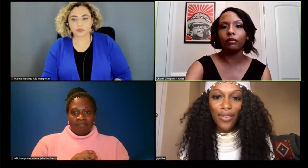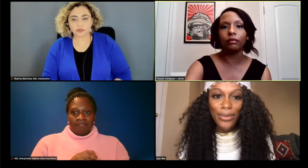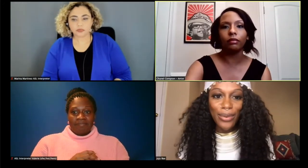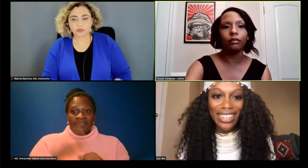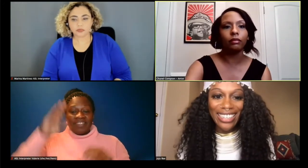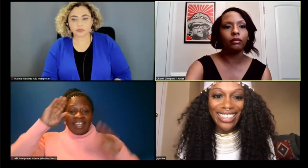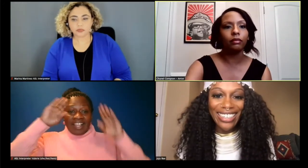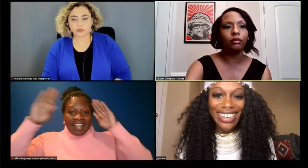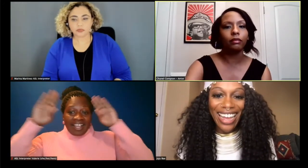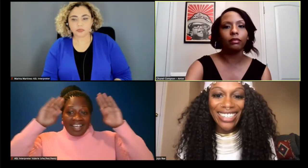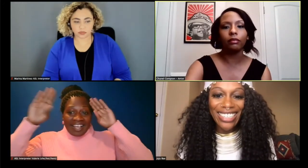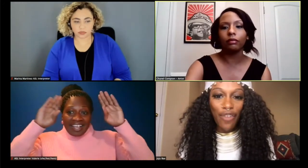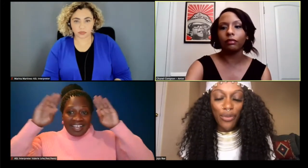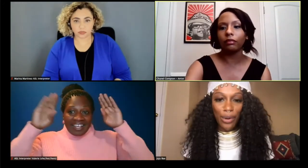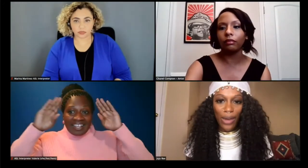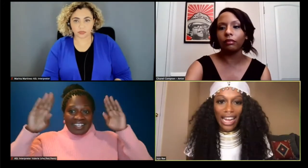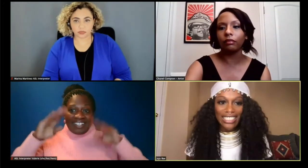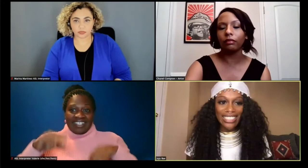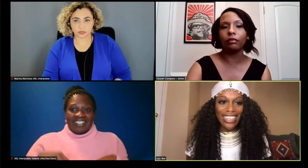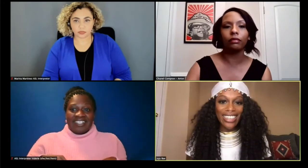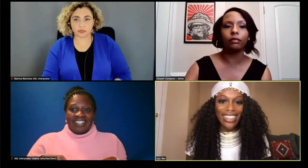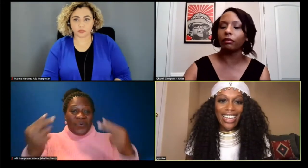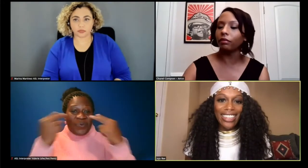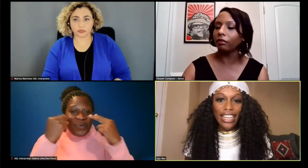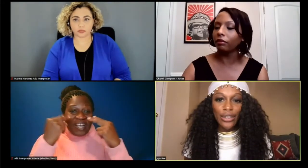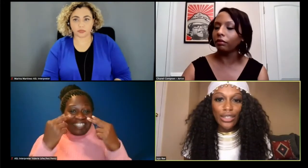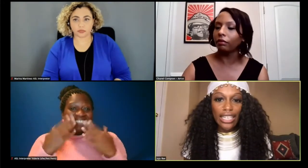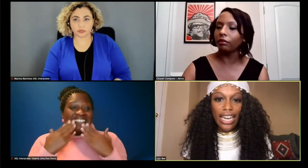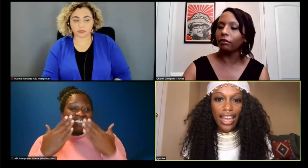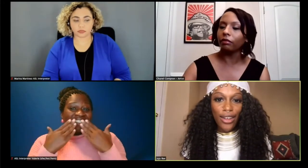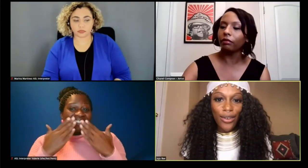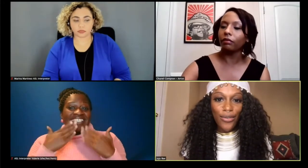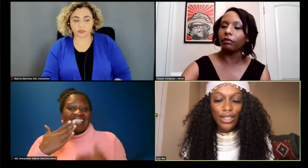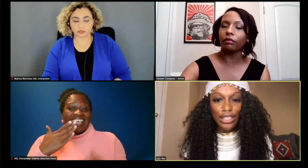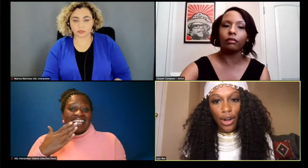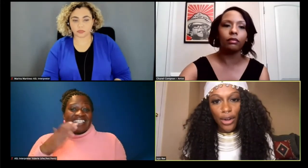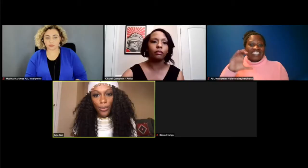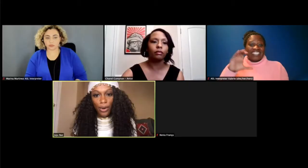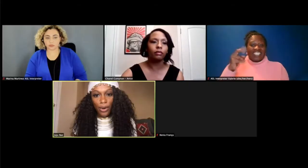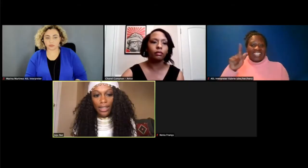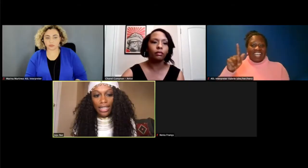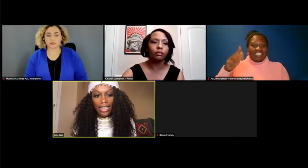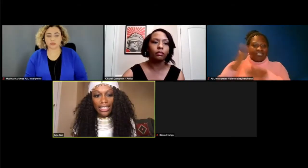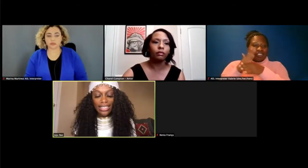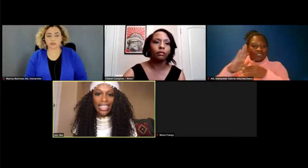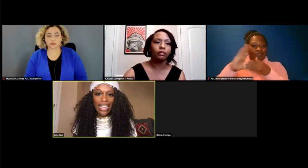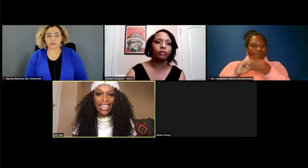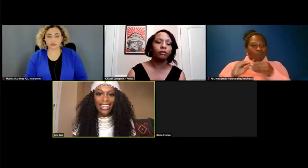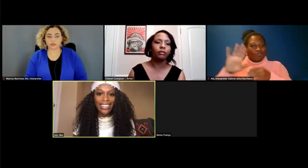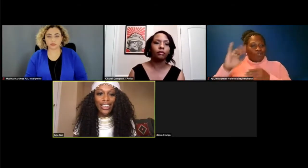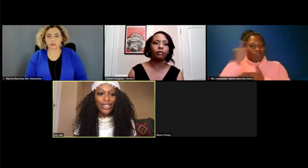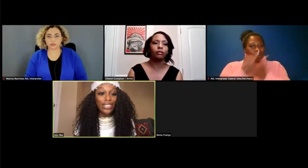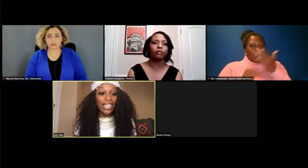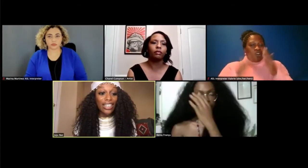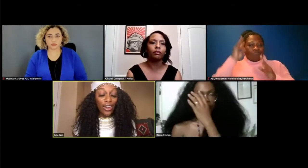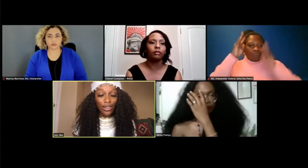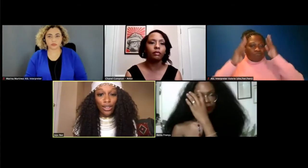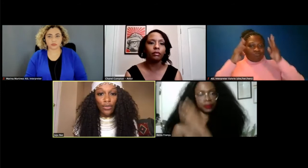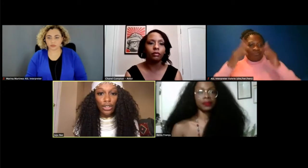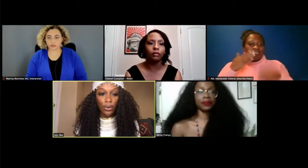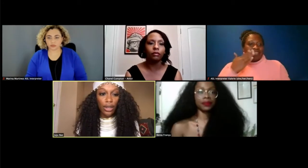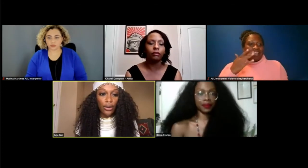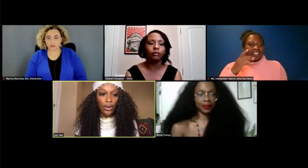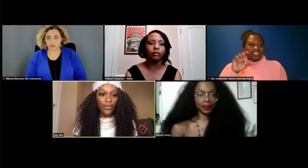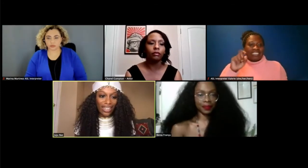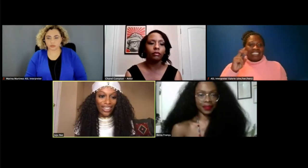Hello, everyone. Hi to everyone watching. Thank you, Chanel, for sharing your work with us. And thank you, Xênia, also